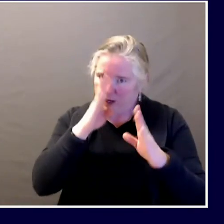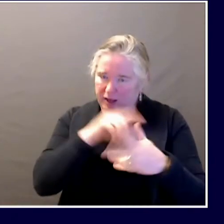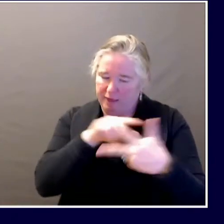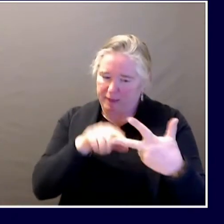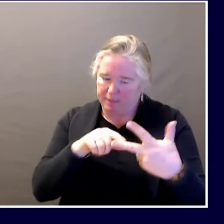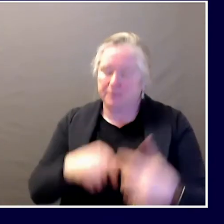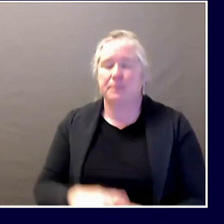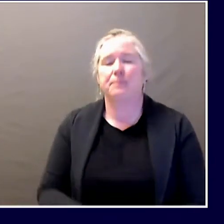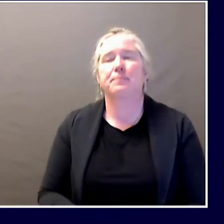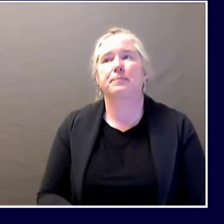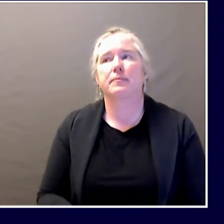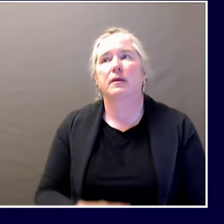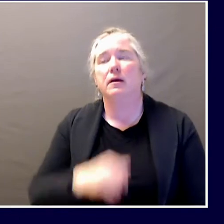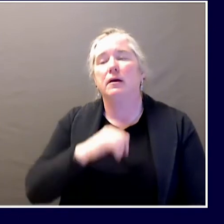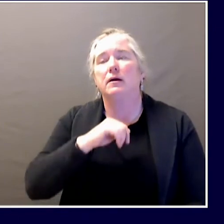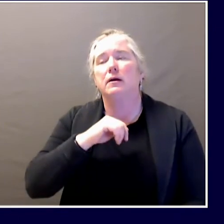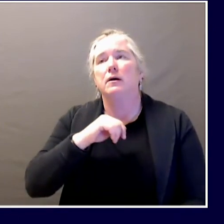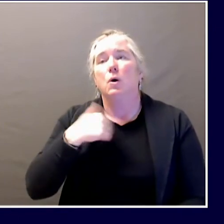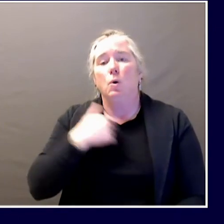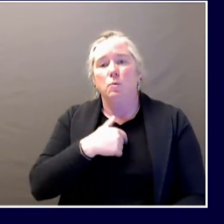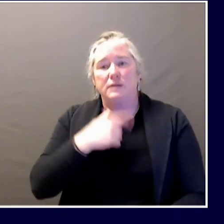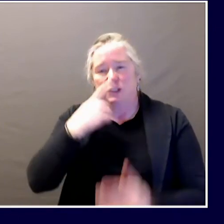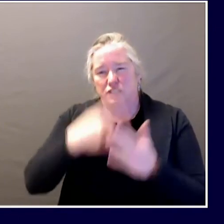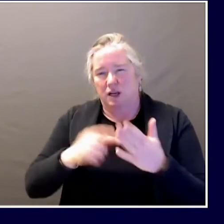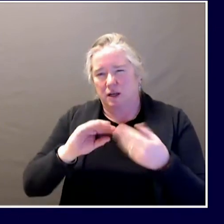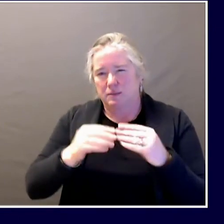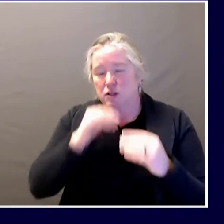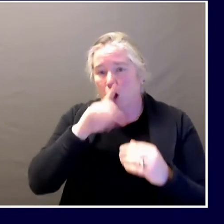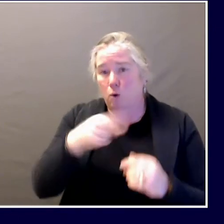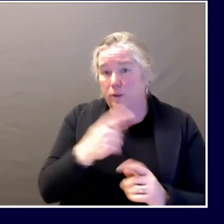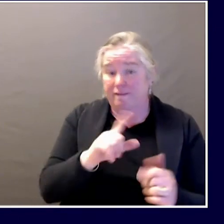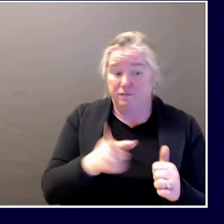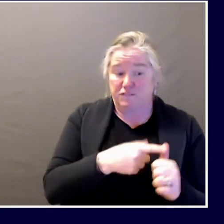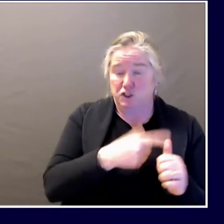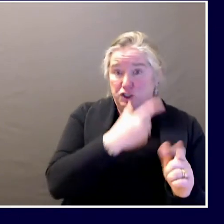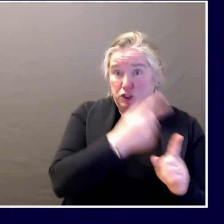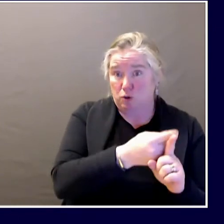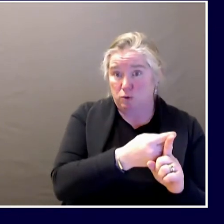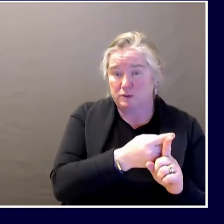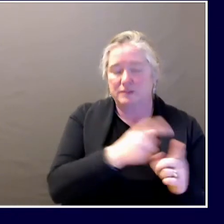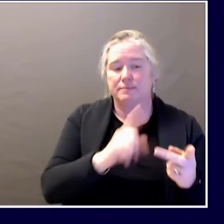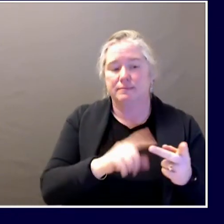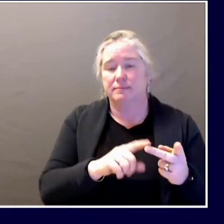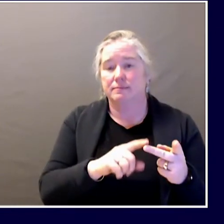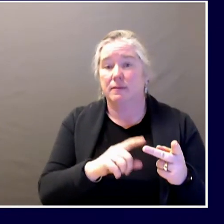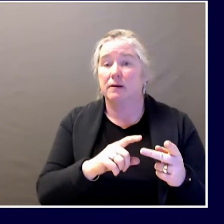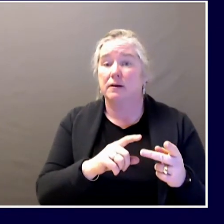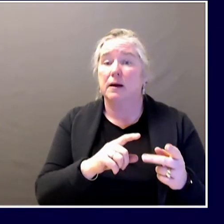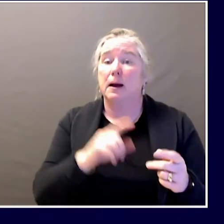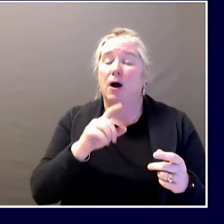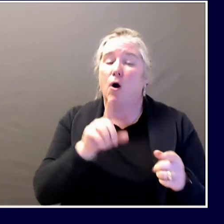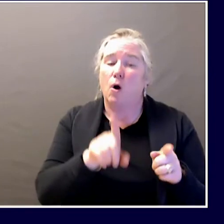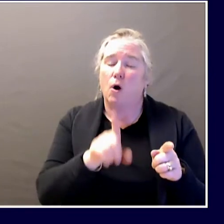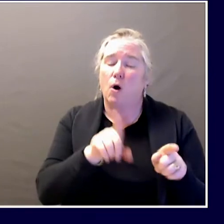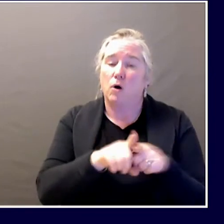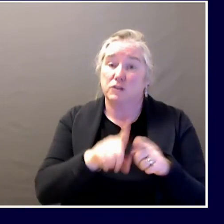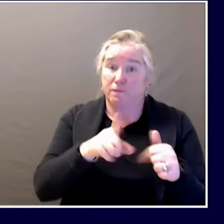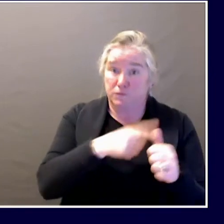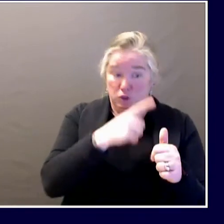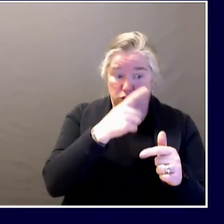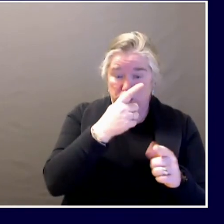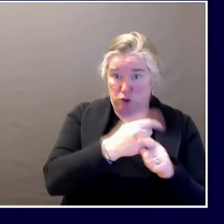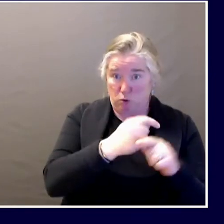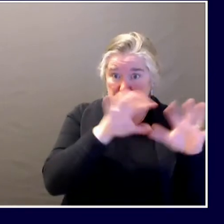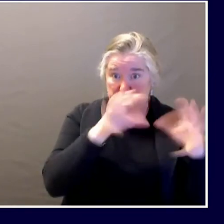of metrics, not just for example, the first dose, but we also look at it by age as well. So what percentage of, say, 70